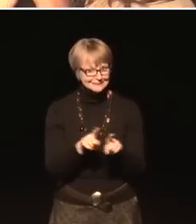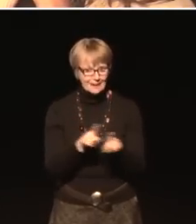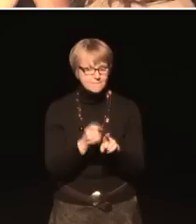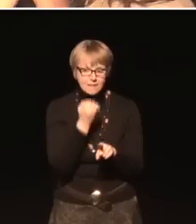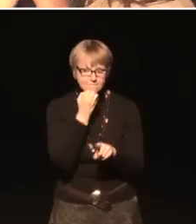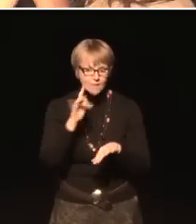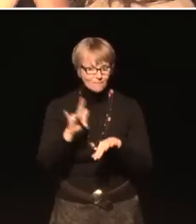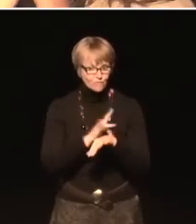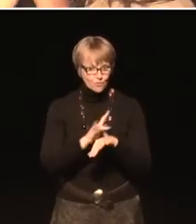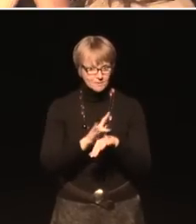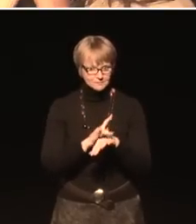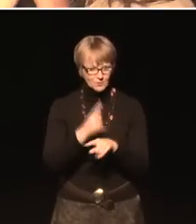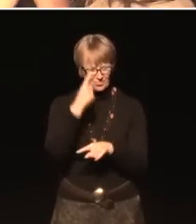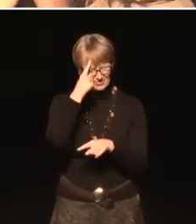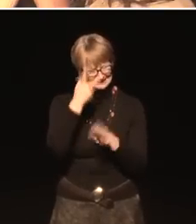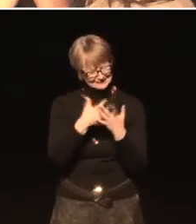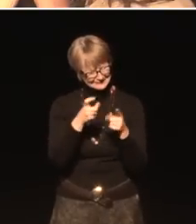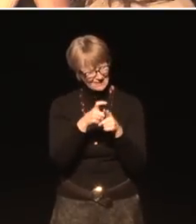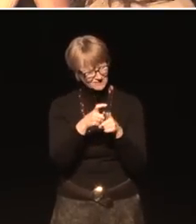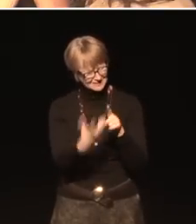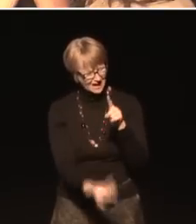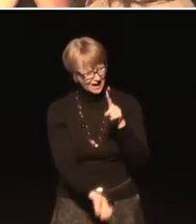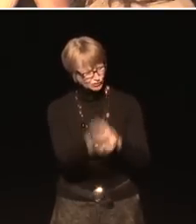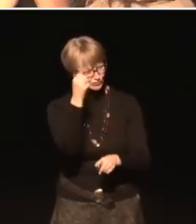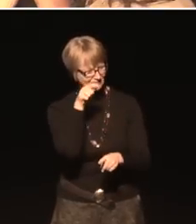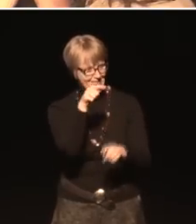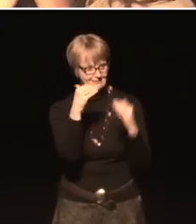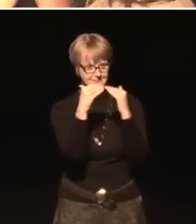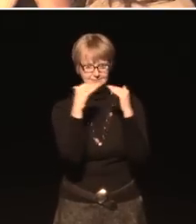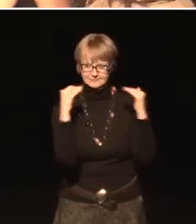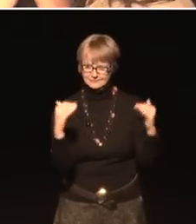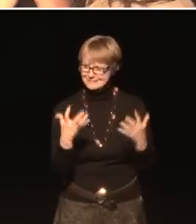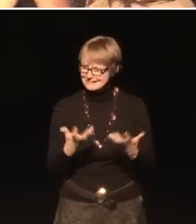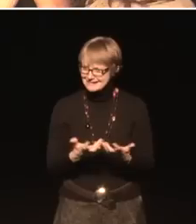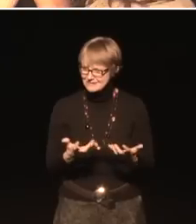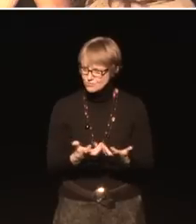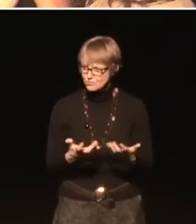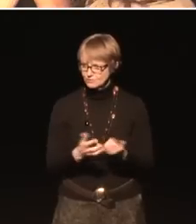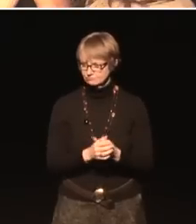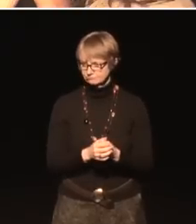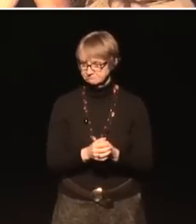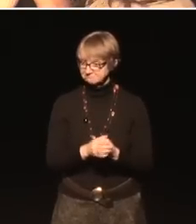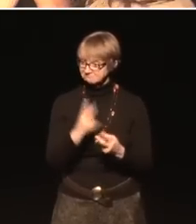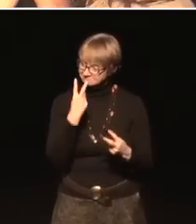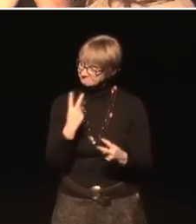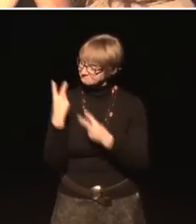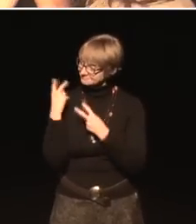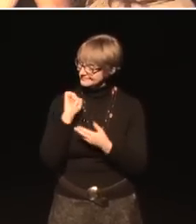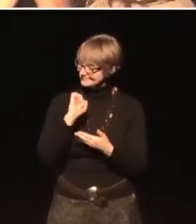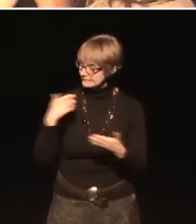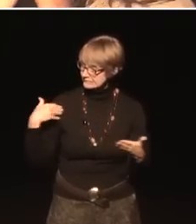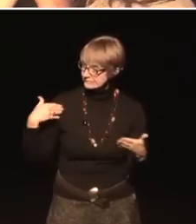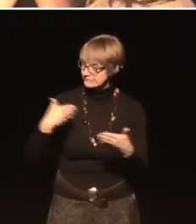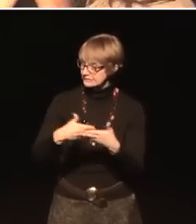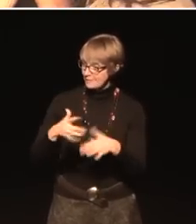So one has to look at how did David get to that point of craft? And you can look at the plays that he's written and everything else, but you can